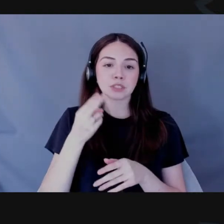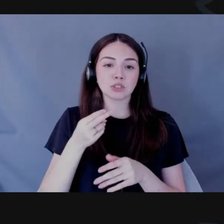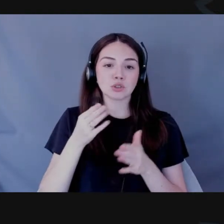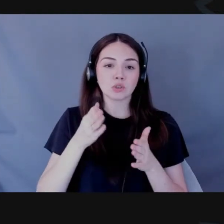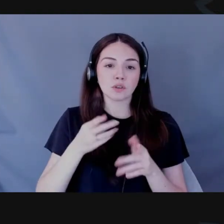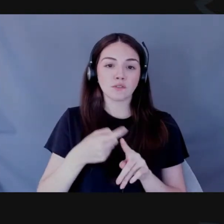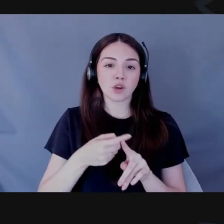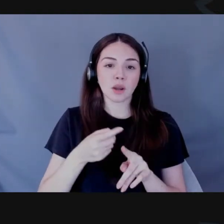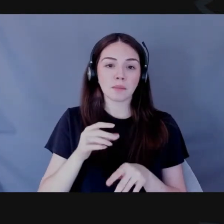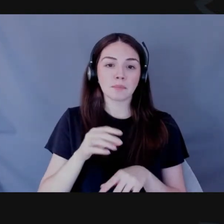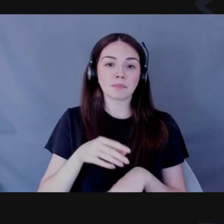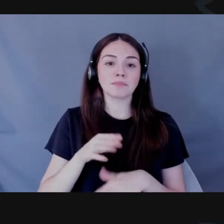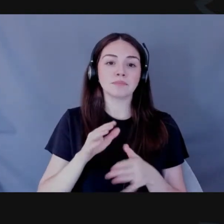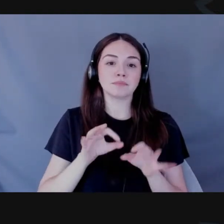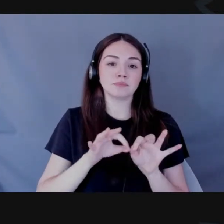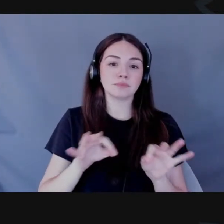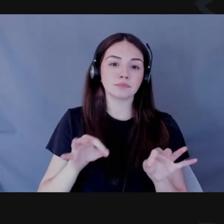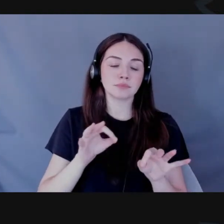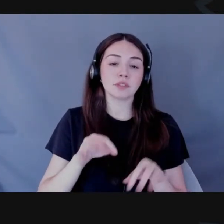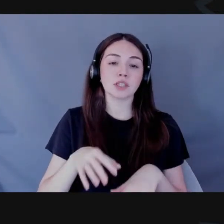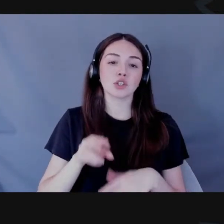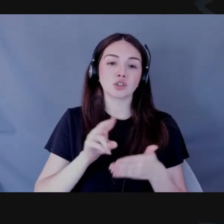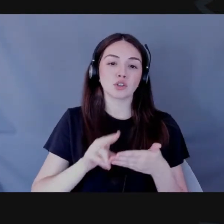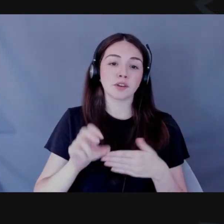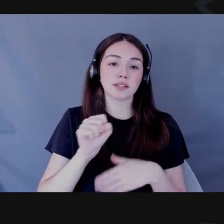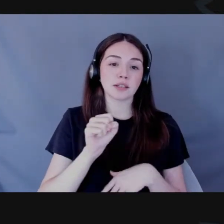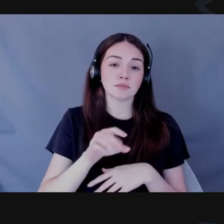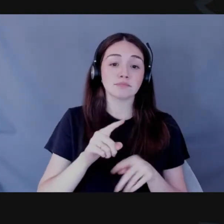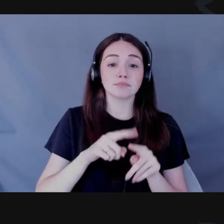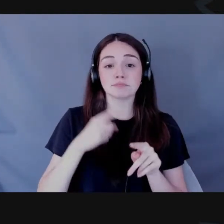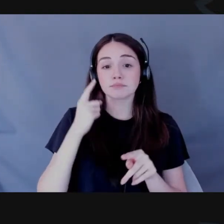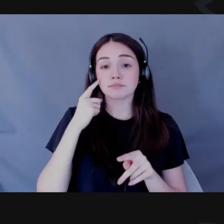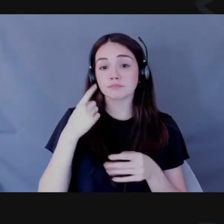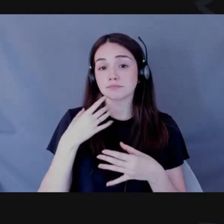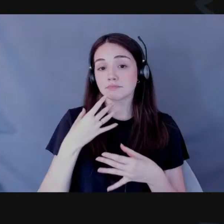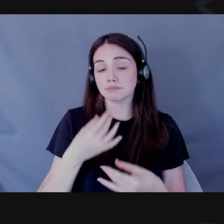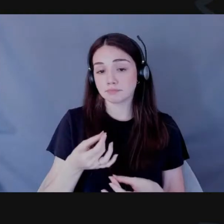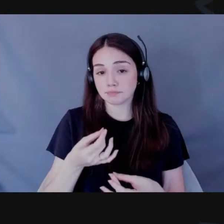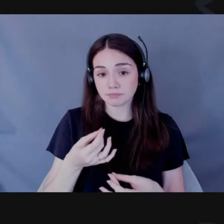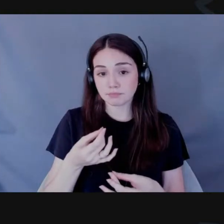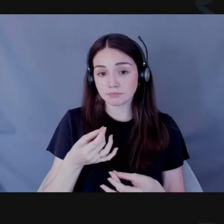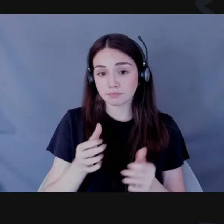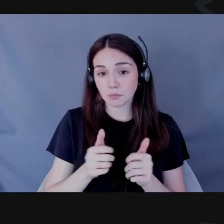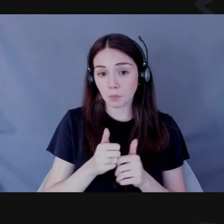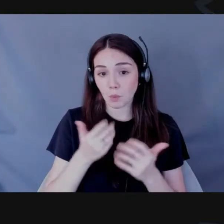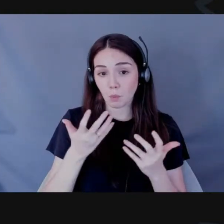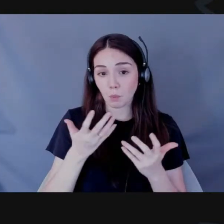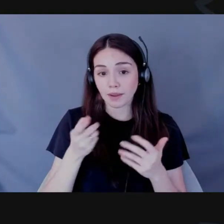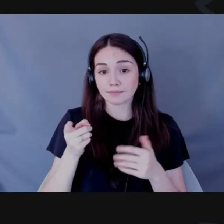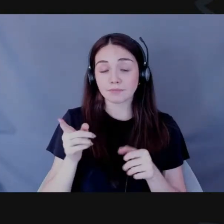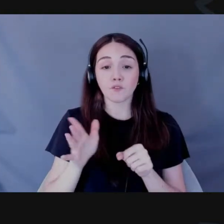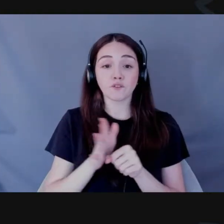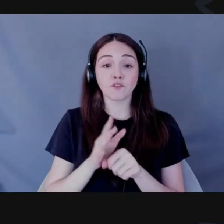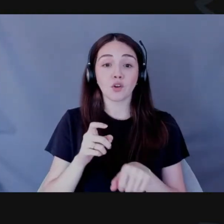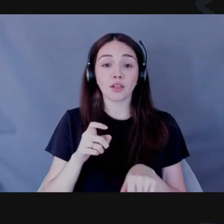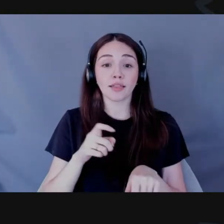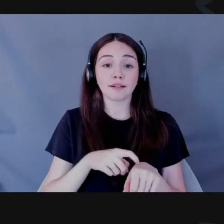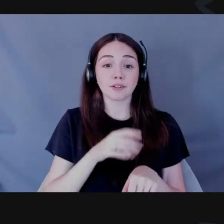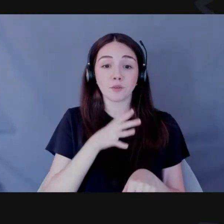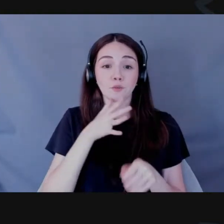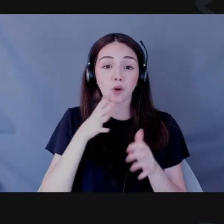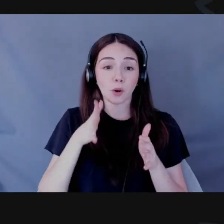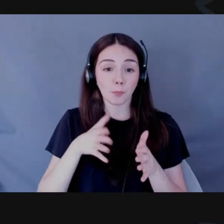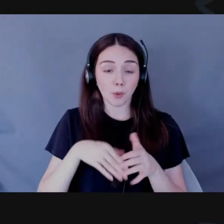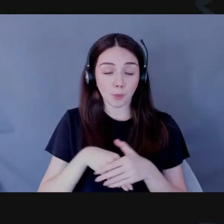of South Carolina. But what I found most interesting about Dr. Cheezum is He's a full-time farmer.